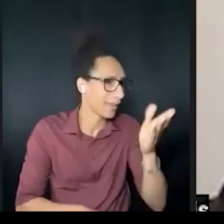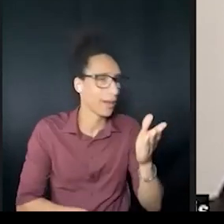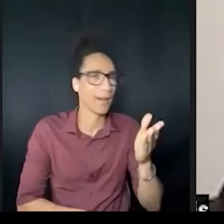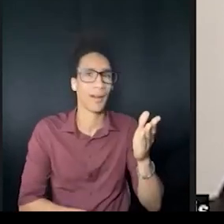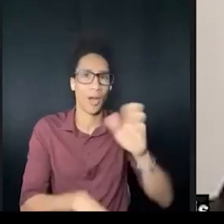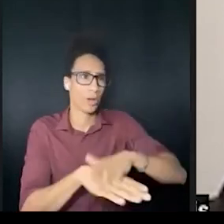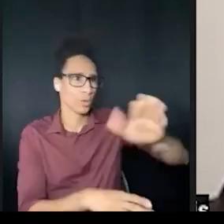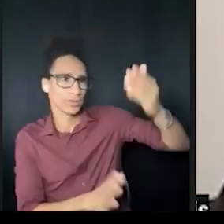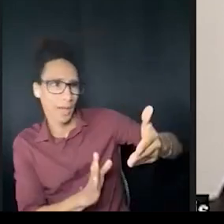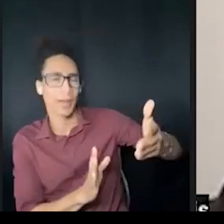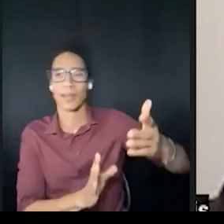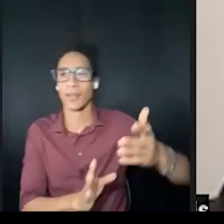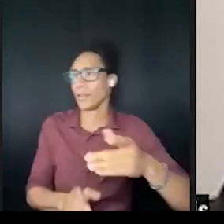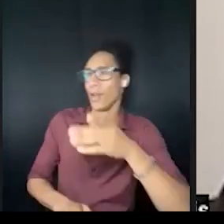think that